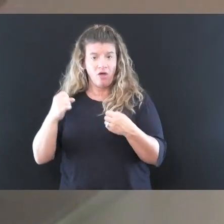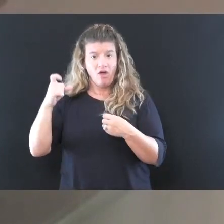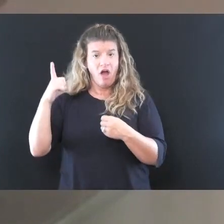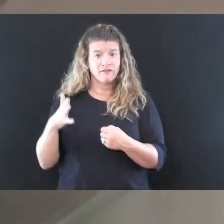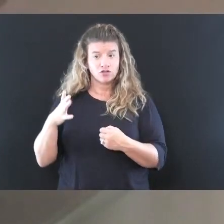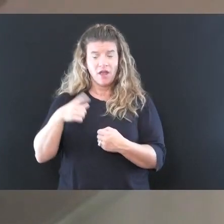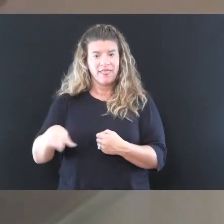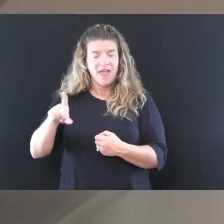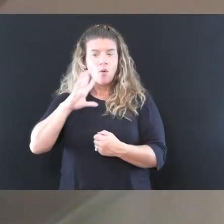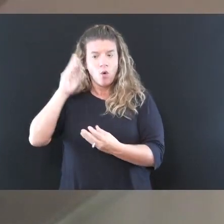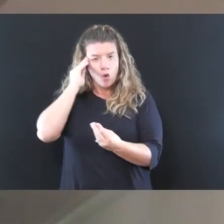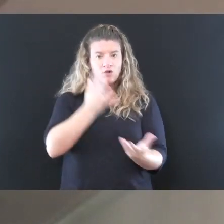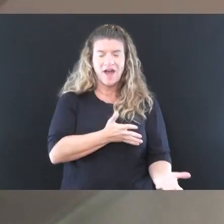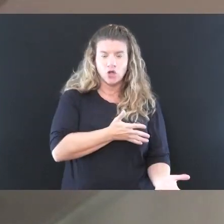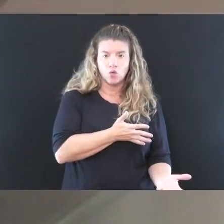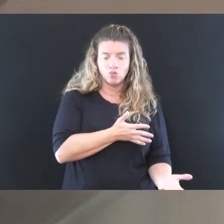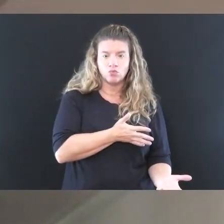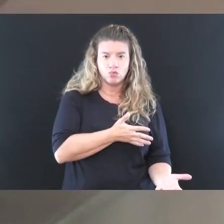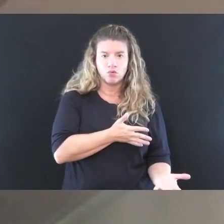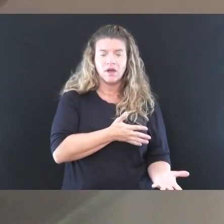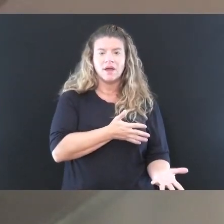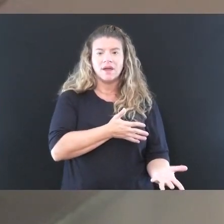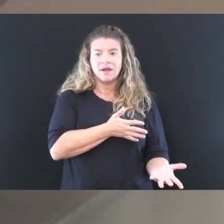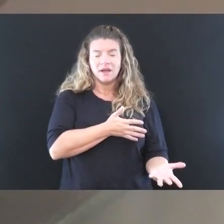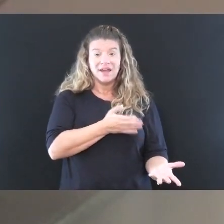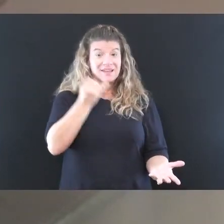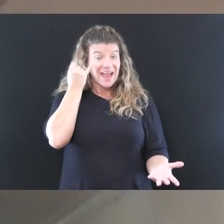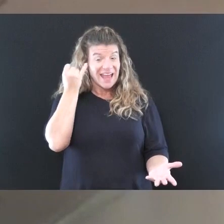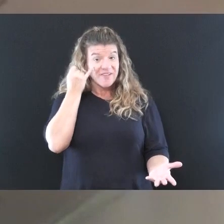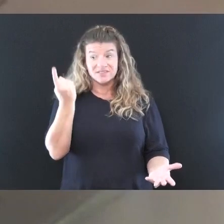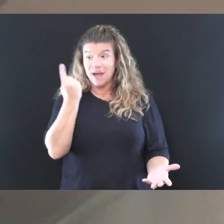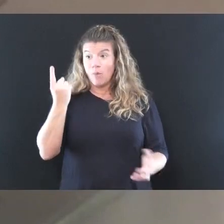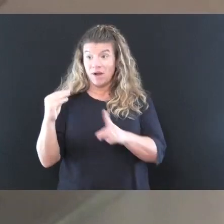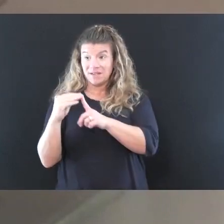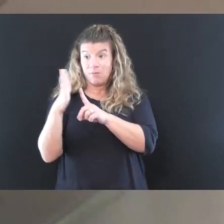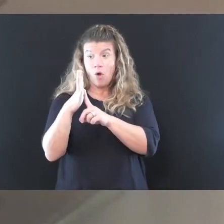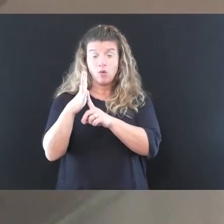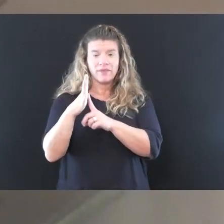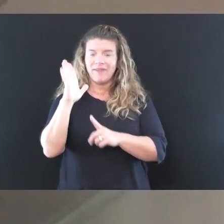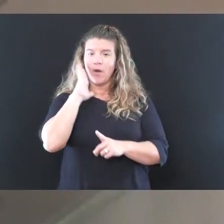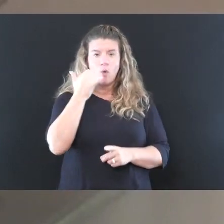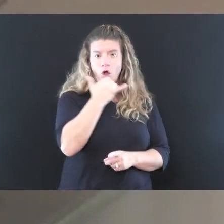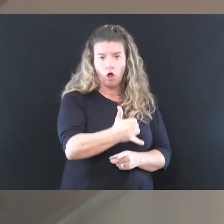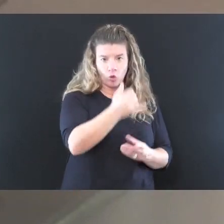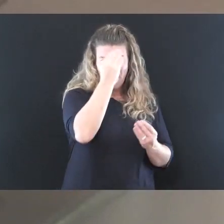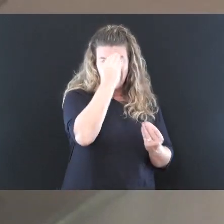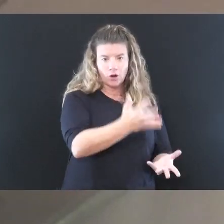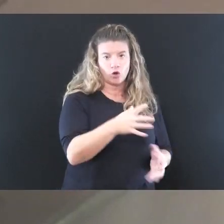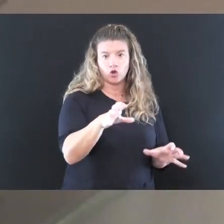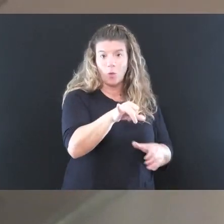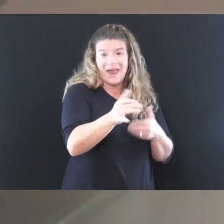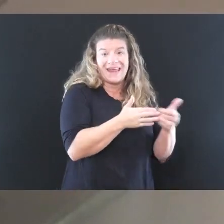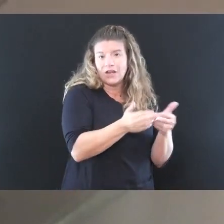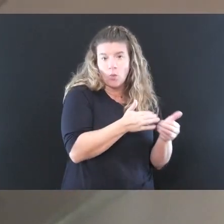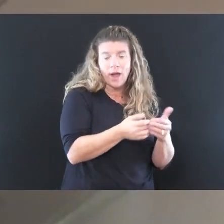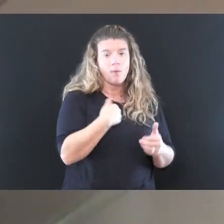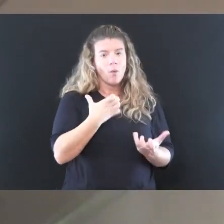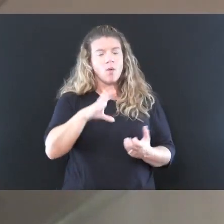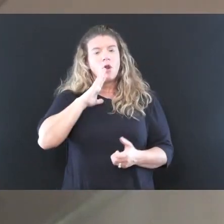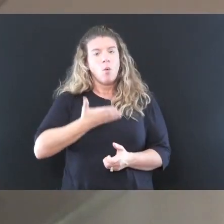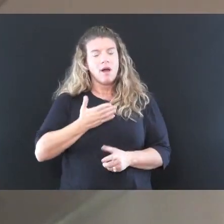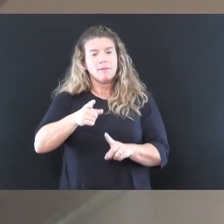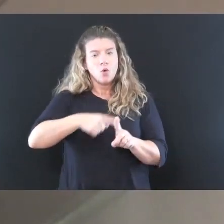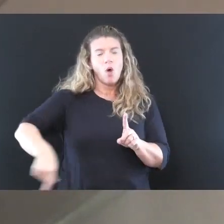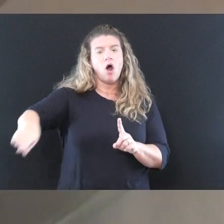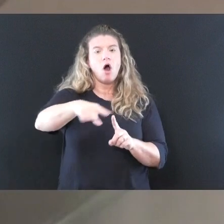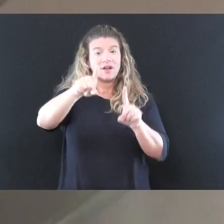will notify you and direct you to do that. But we certainly welcome everybody to get tested.